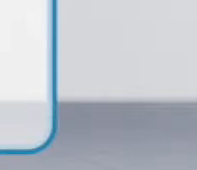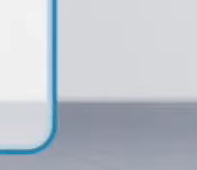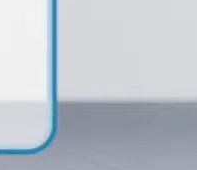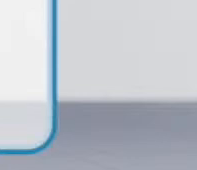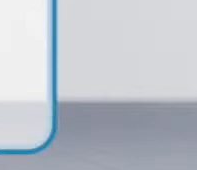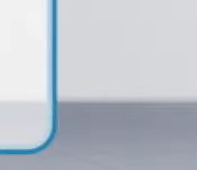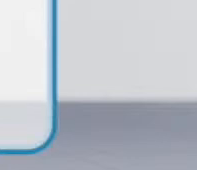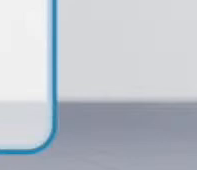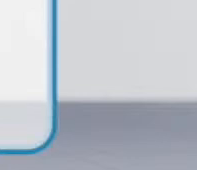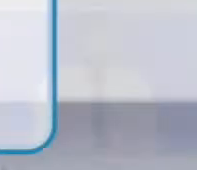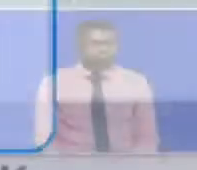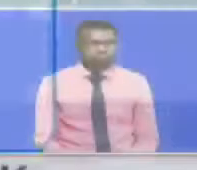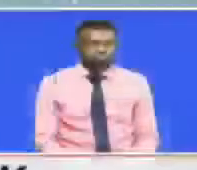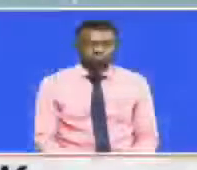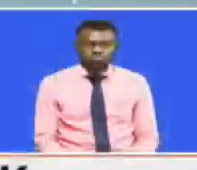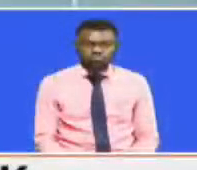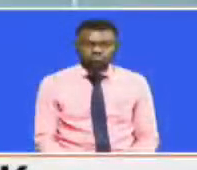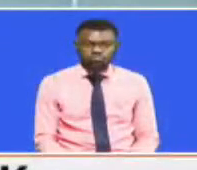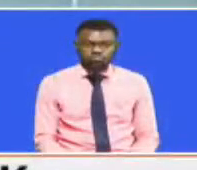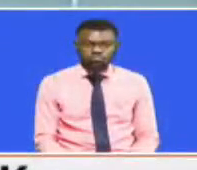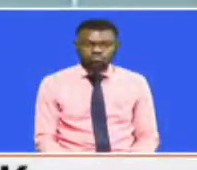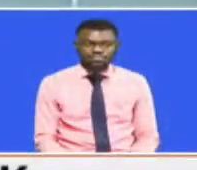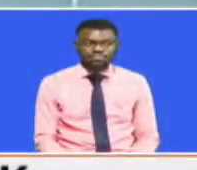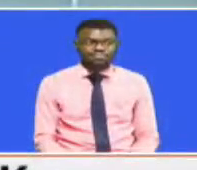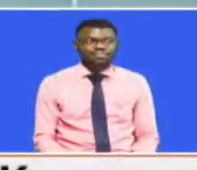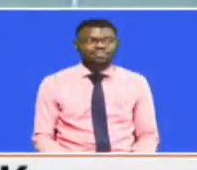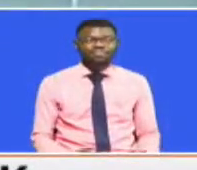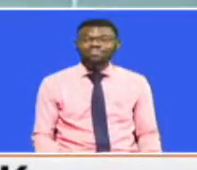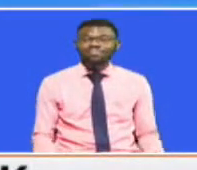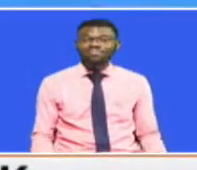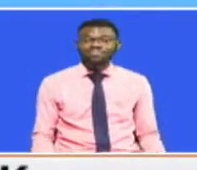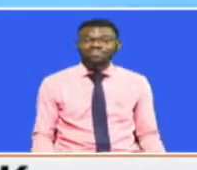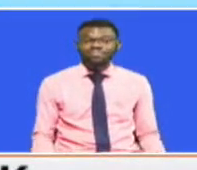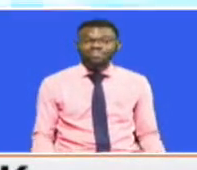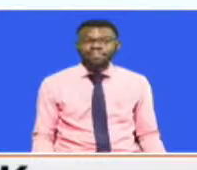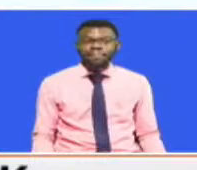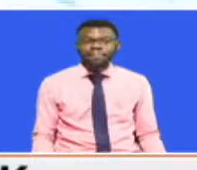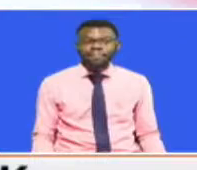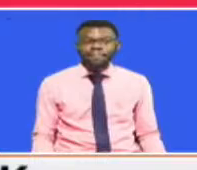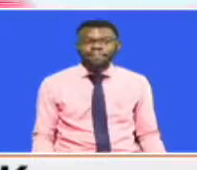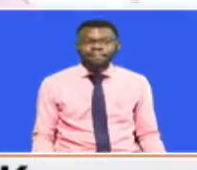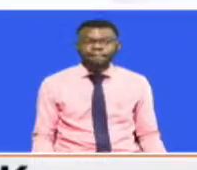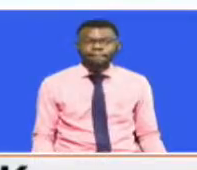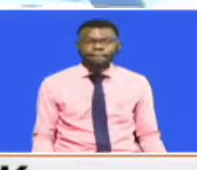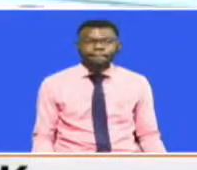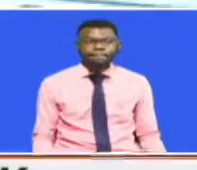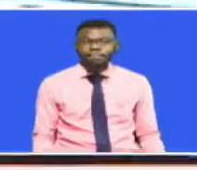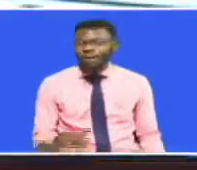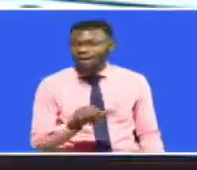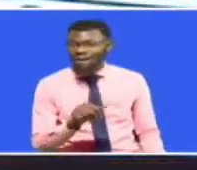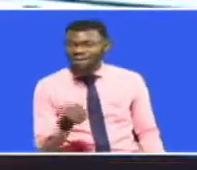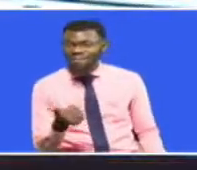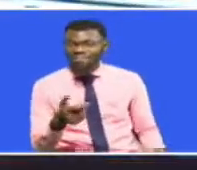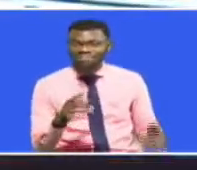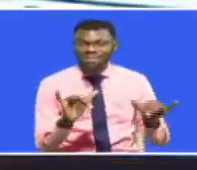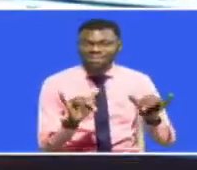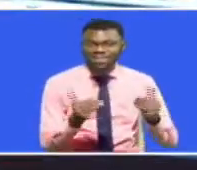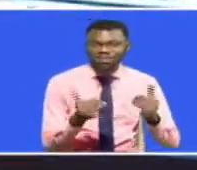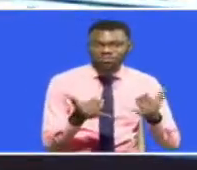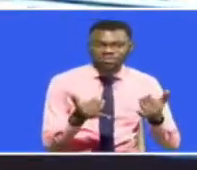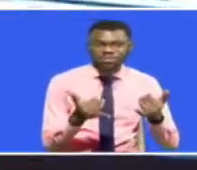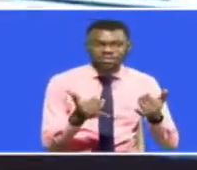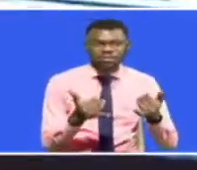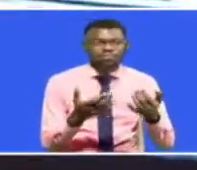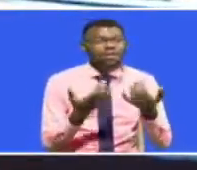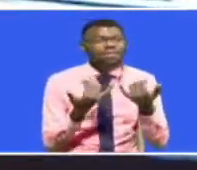flight to the mission following a call for help from the Haitian government. Now, in other news, the cabinet has approved